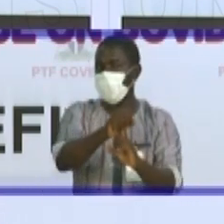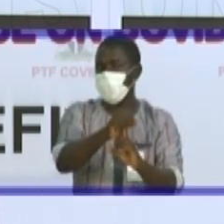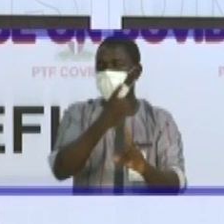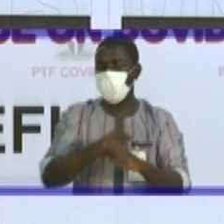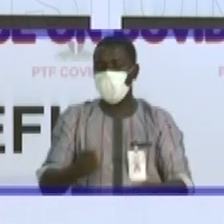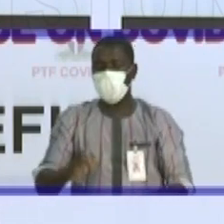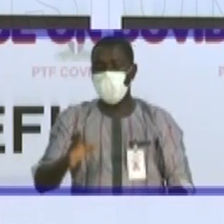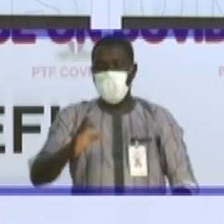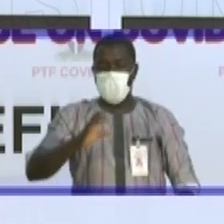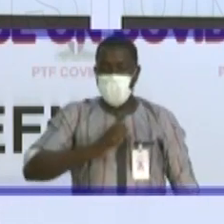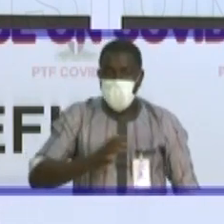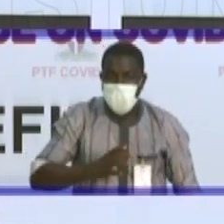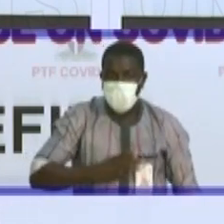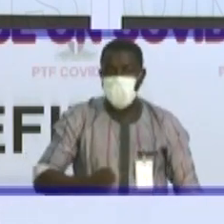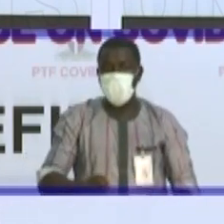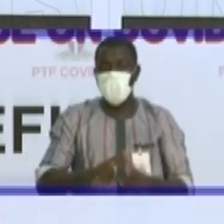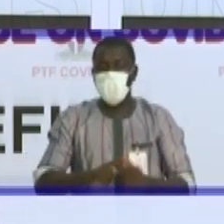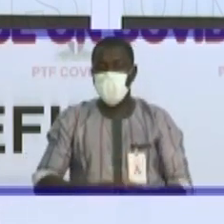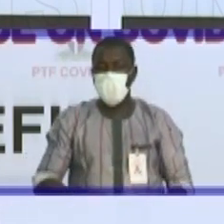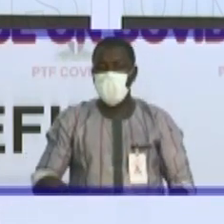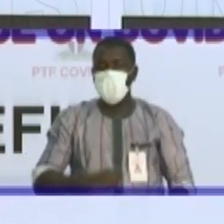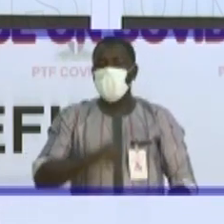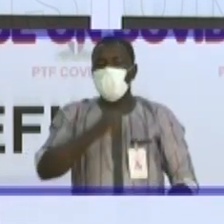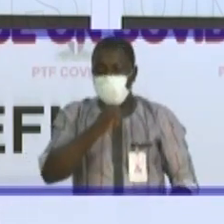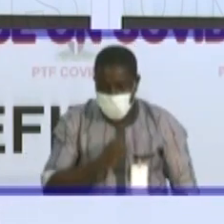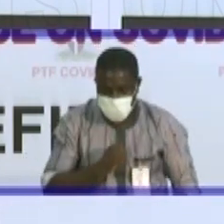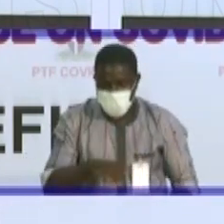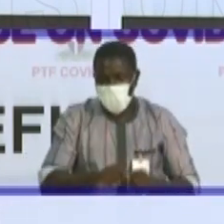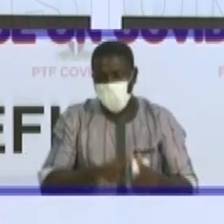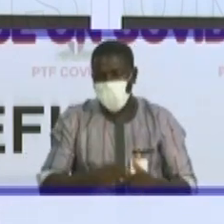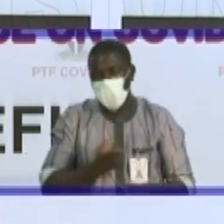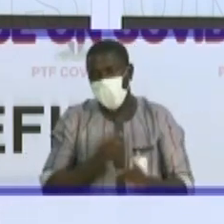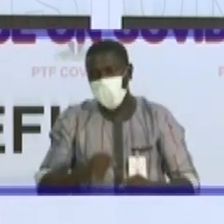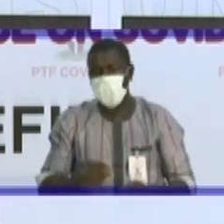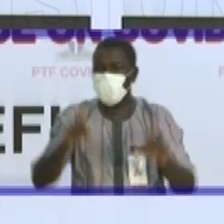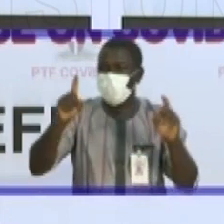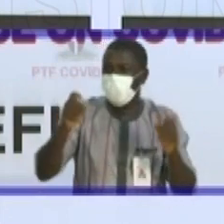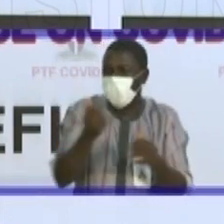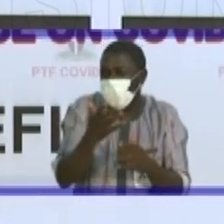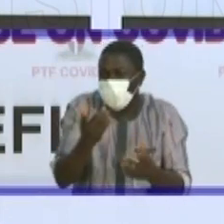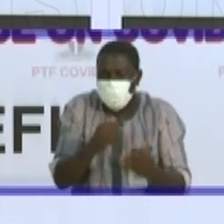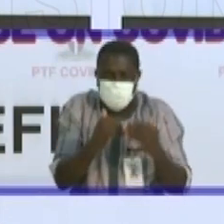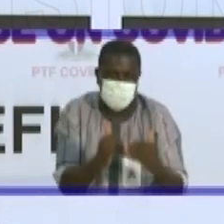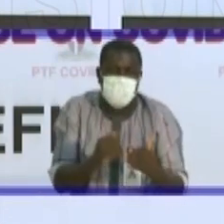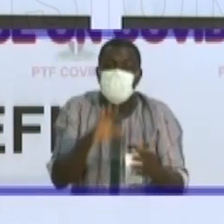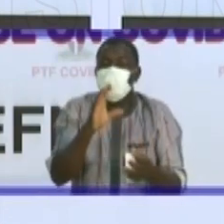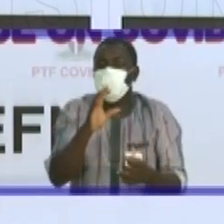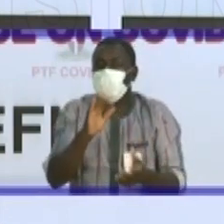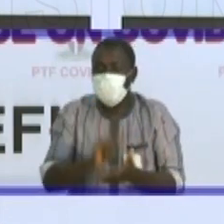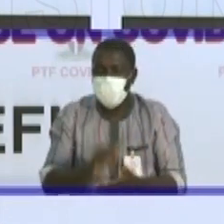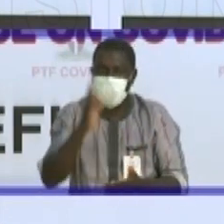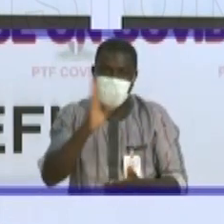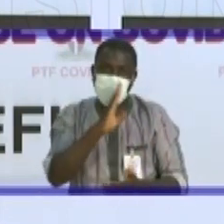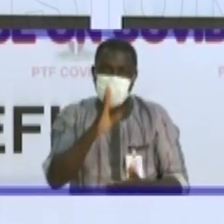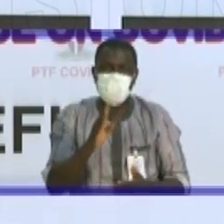or whether it is from sneezing, or from touching of contaminated surfaces, etc. That's the main transmission route at